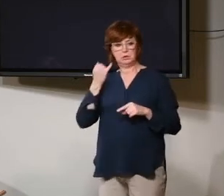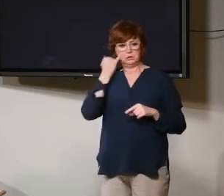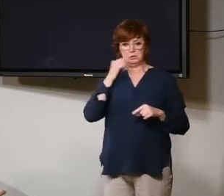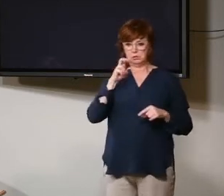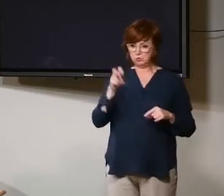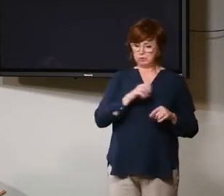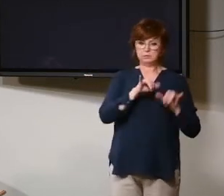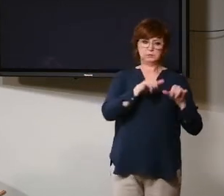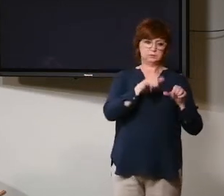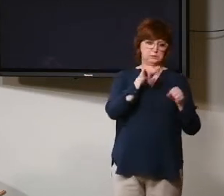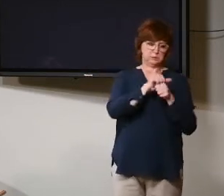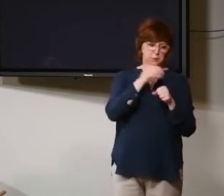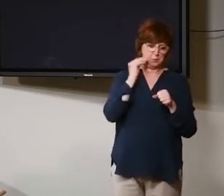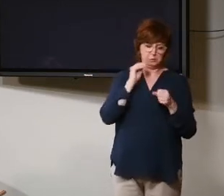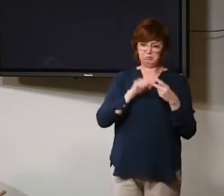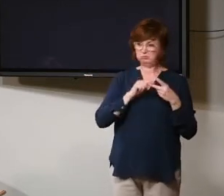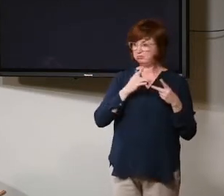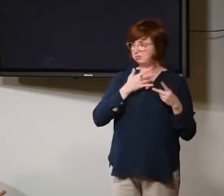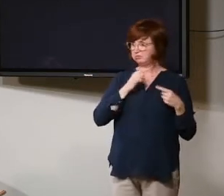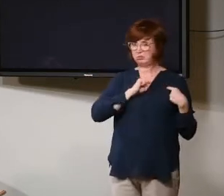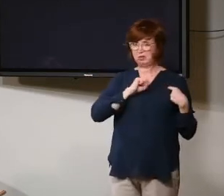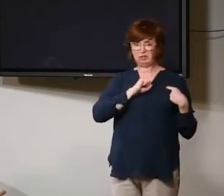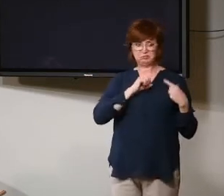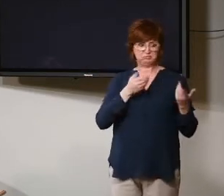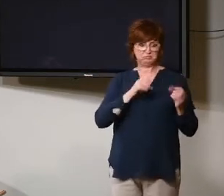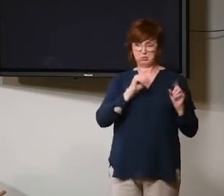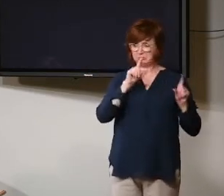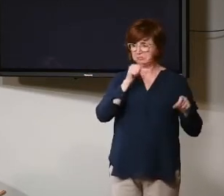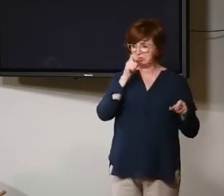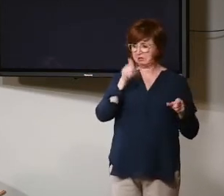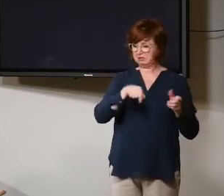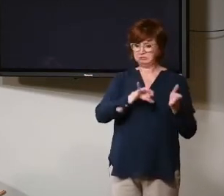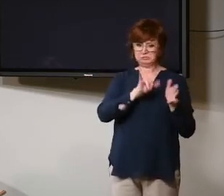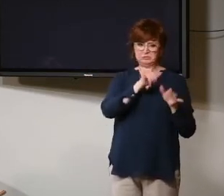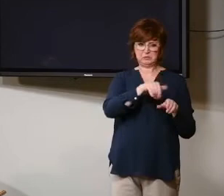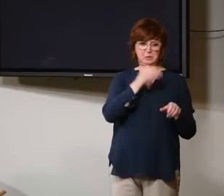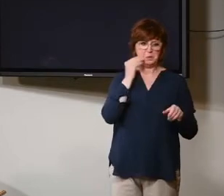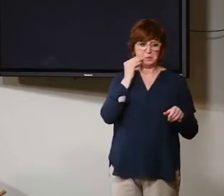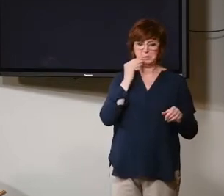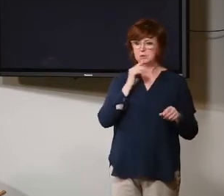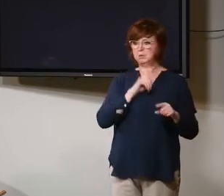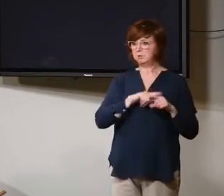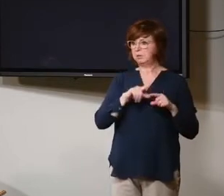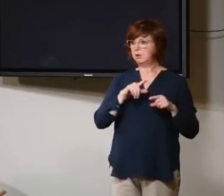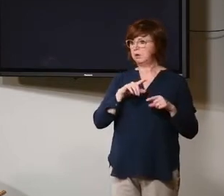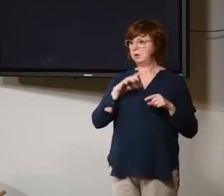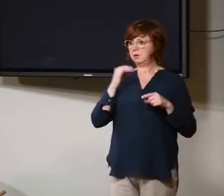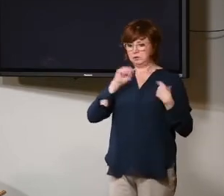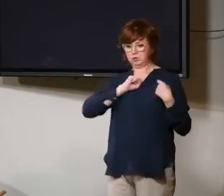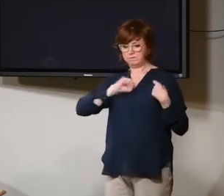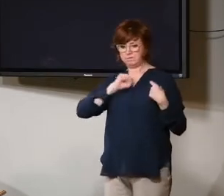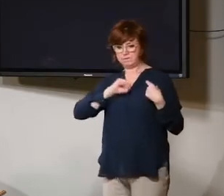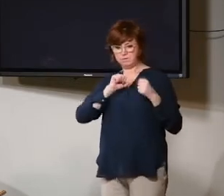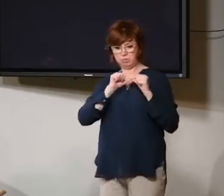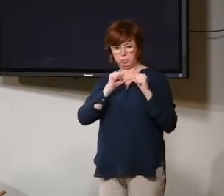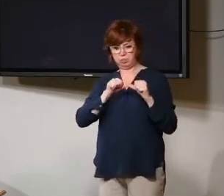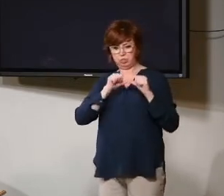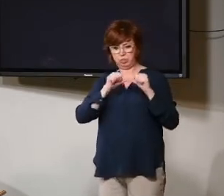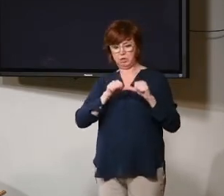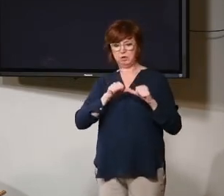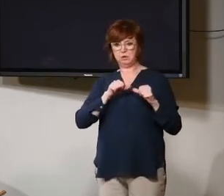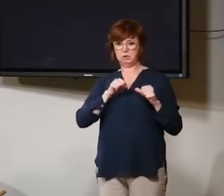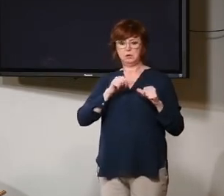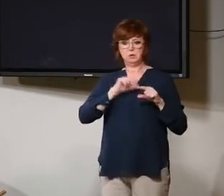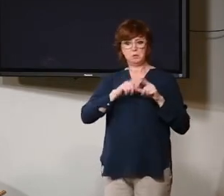to get tested. Stay home. If your symptoms go away, you complete your 2 weeks, that's fine. If your cough persists or you get fever, aches and